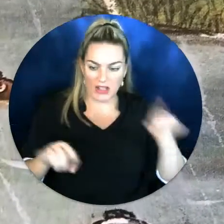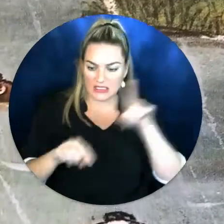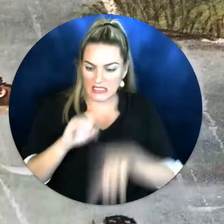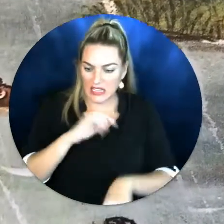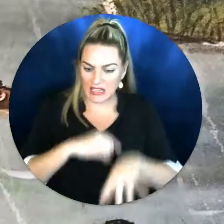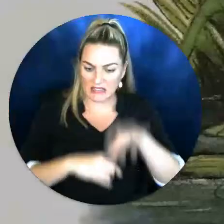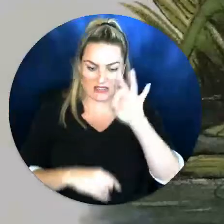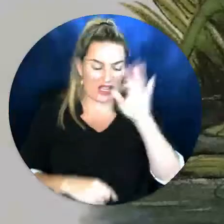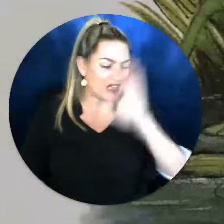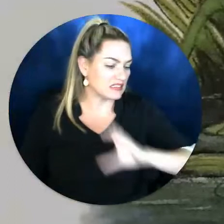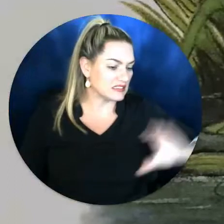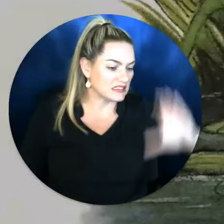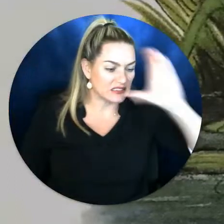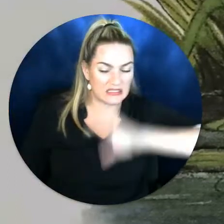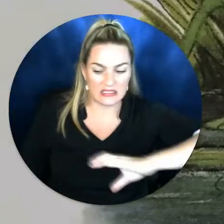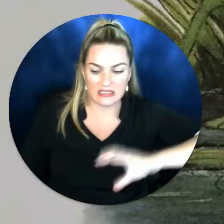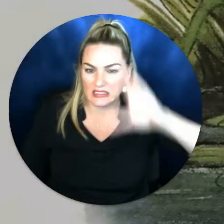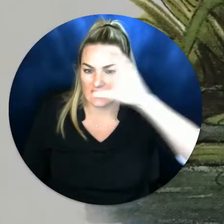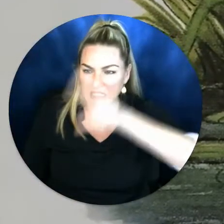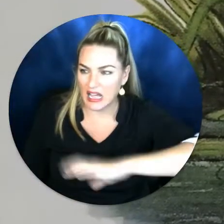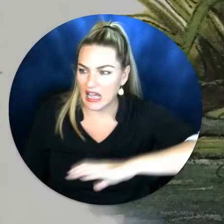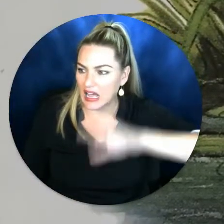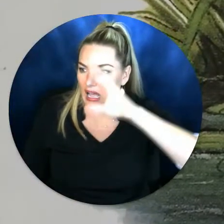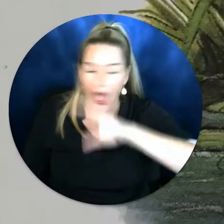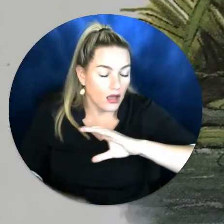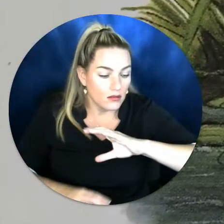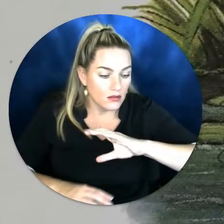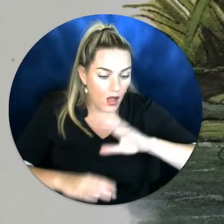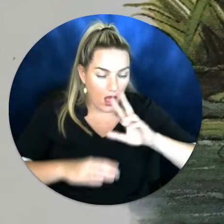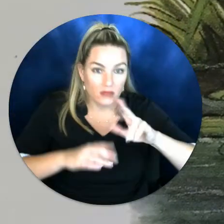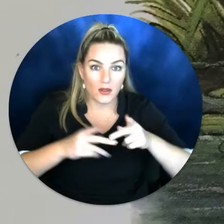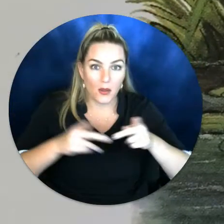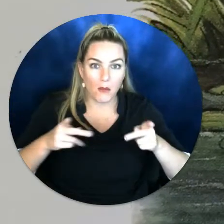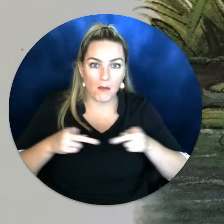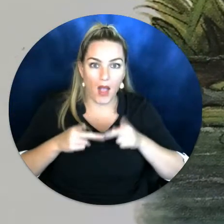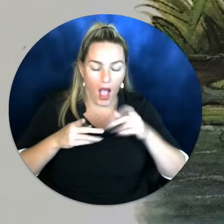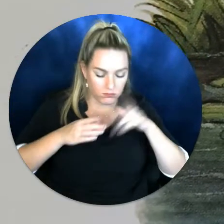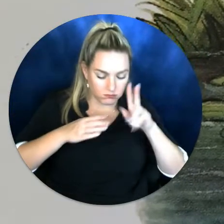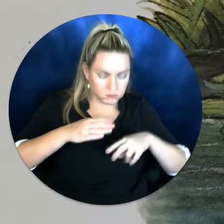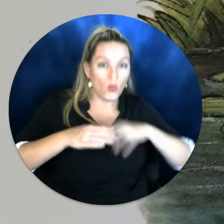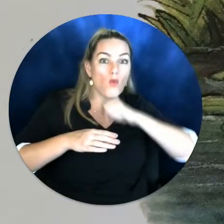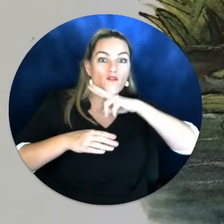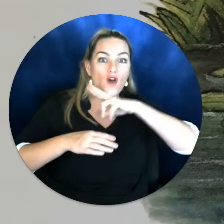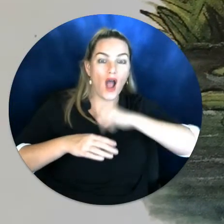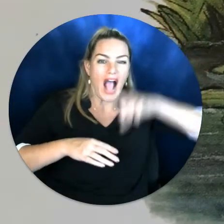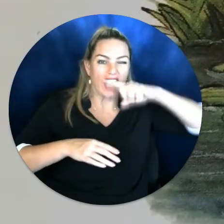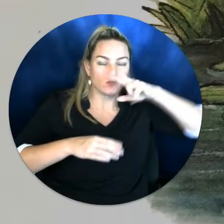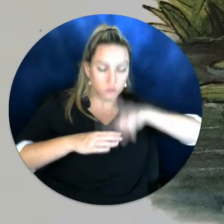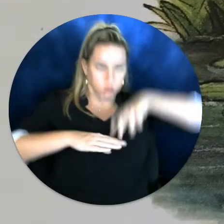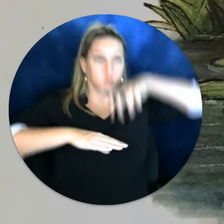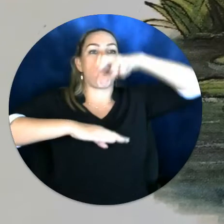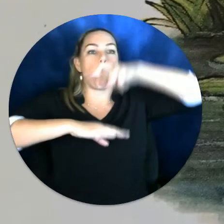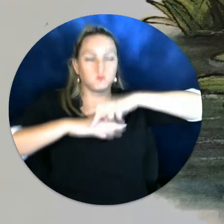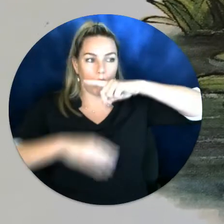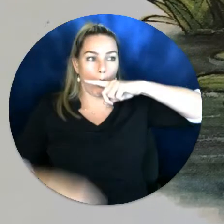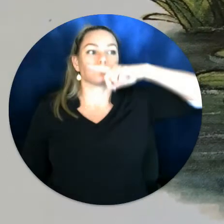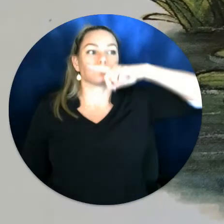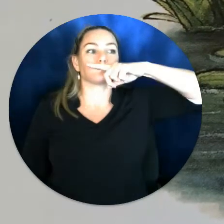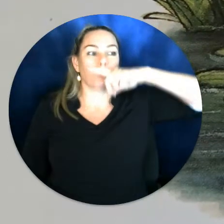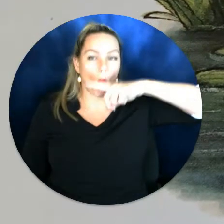found. Then all of a sudden, from out of a pond, leapt a dripping wet frog with a